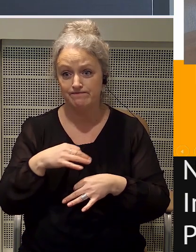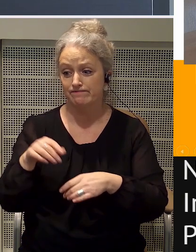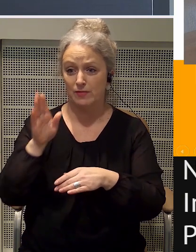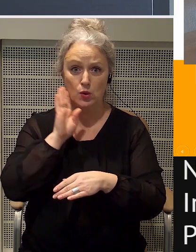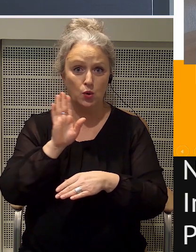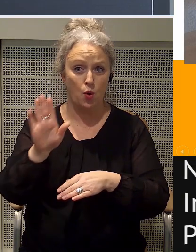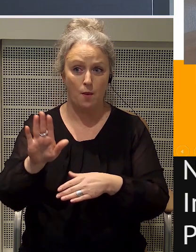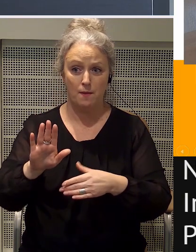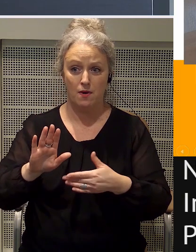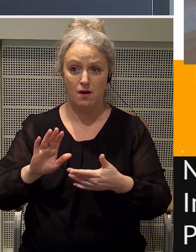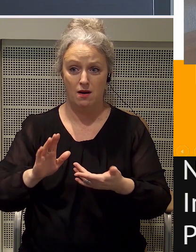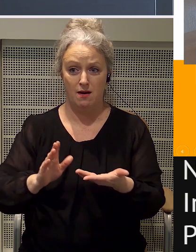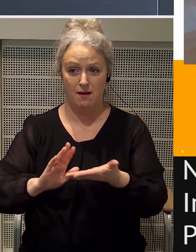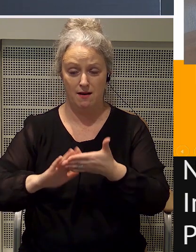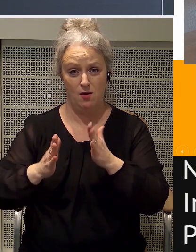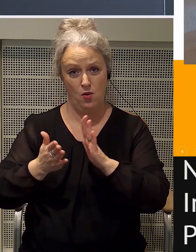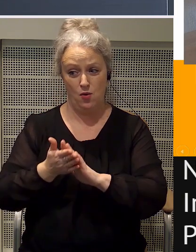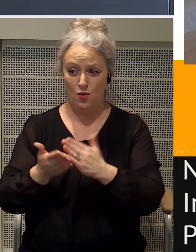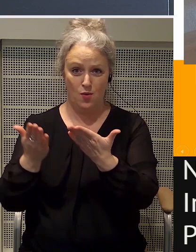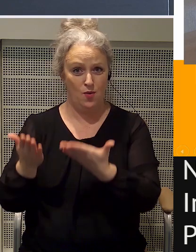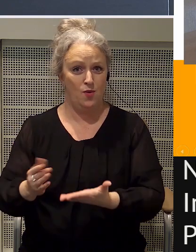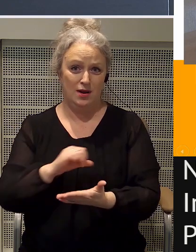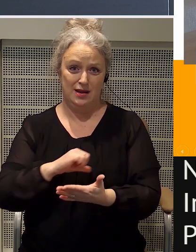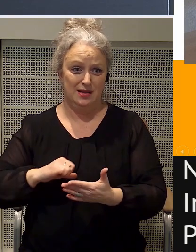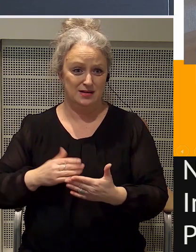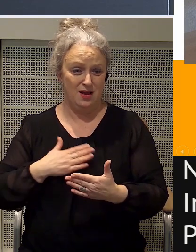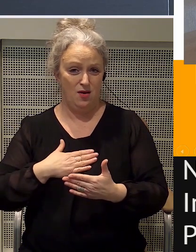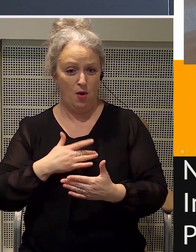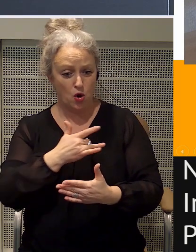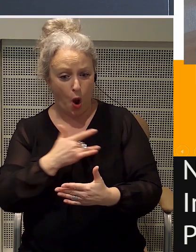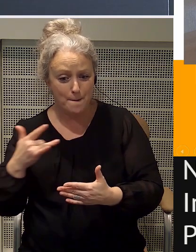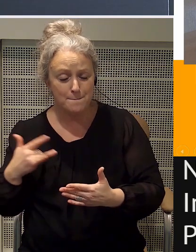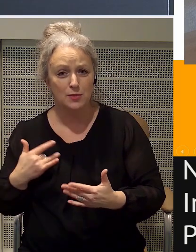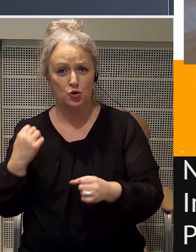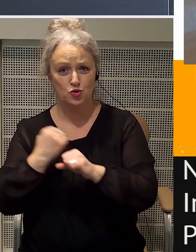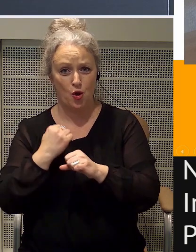After starting the treatment with the medicines,